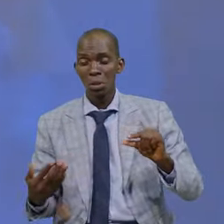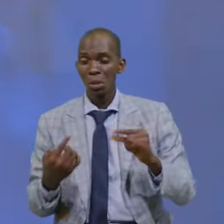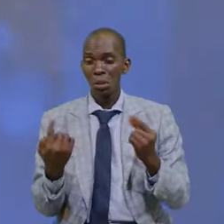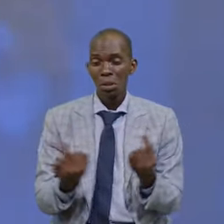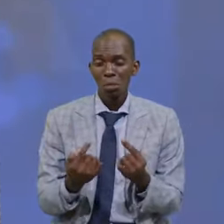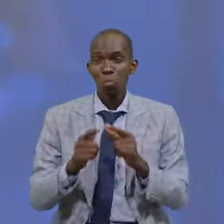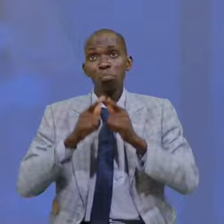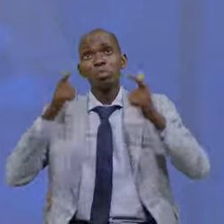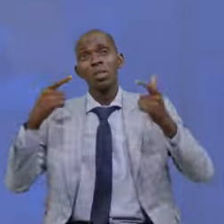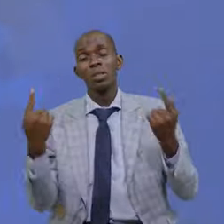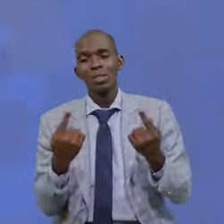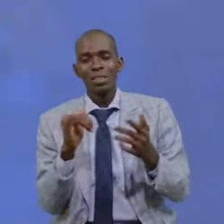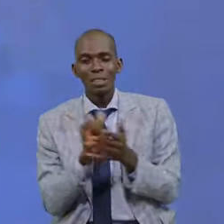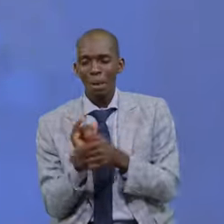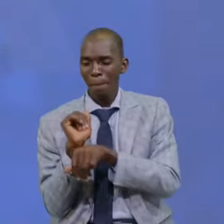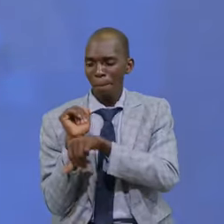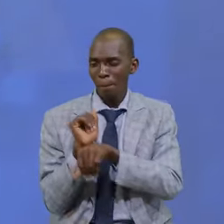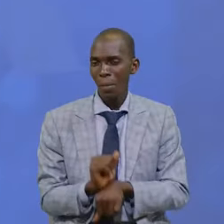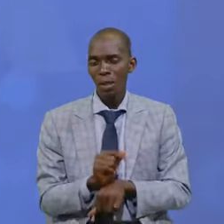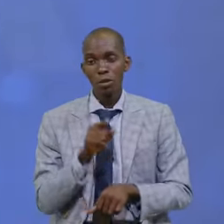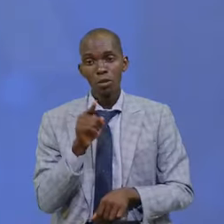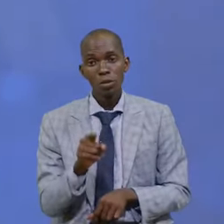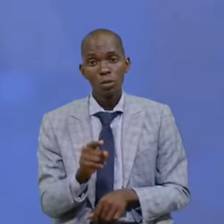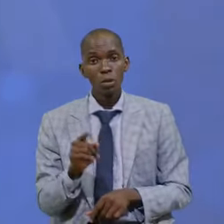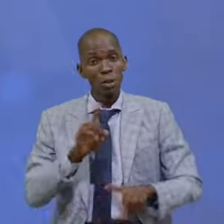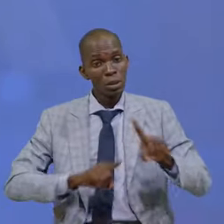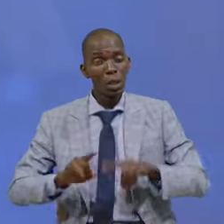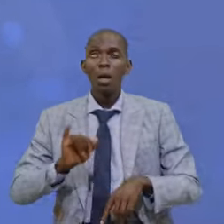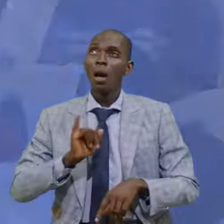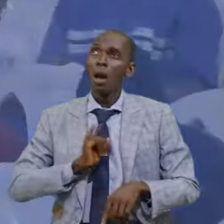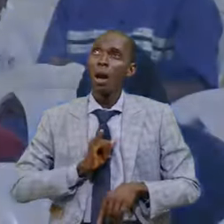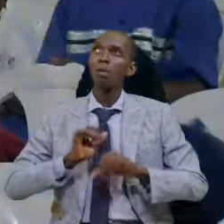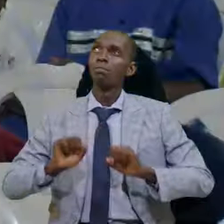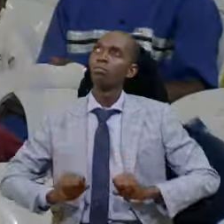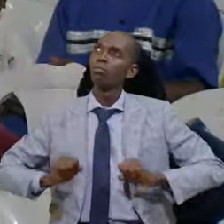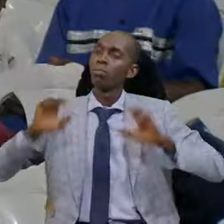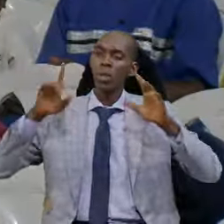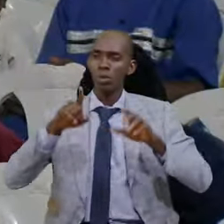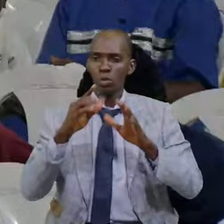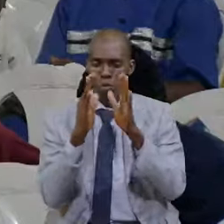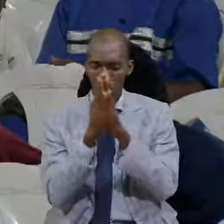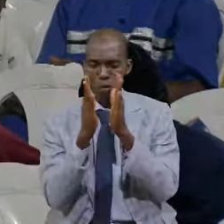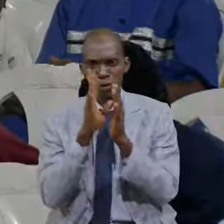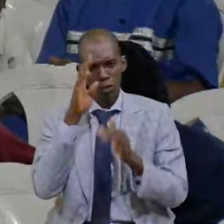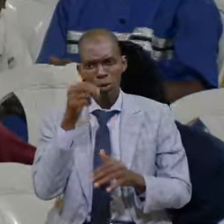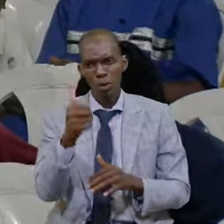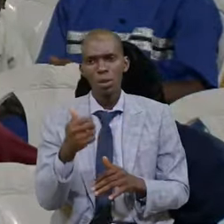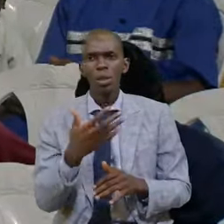you, that bind you, I surrender. Tell him. And you give